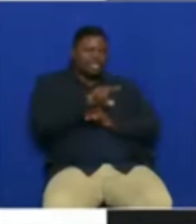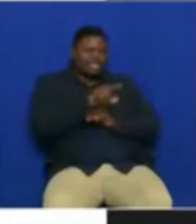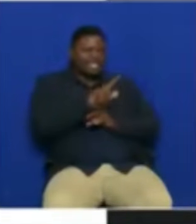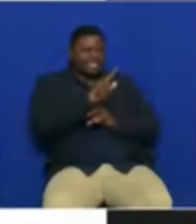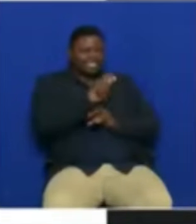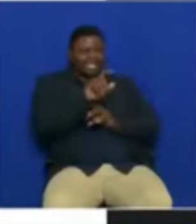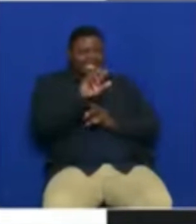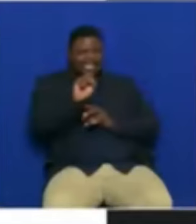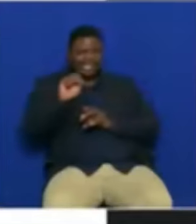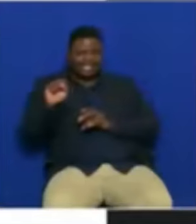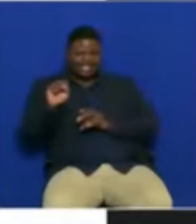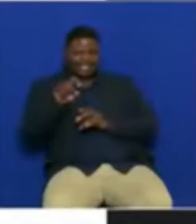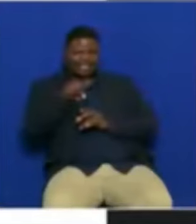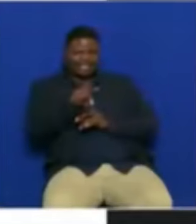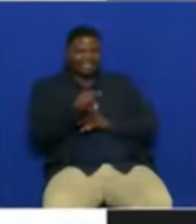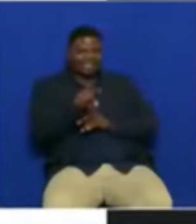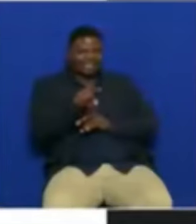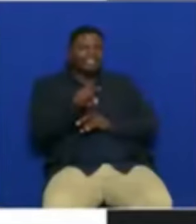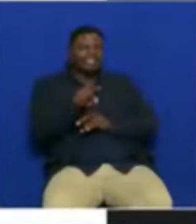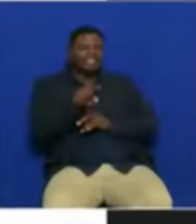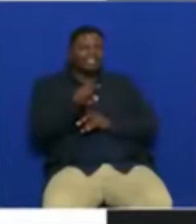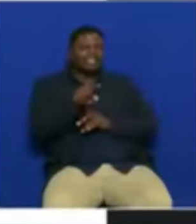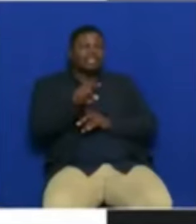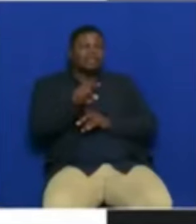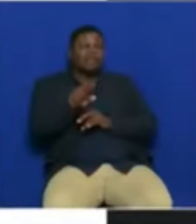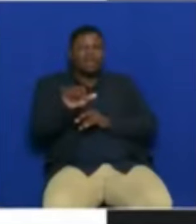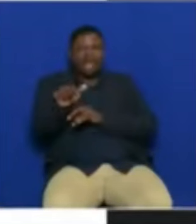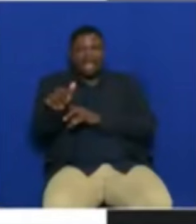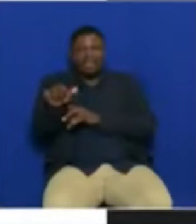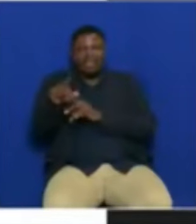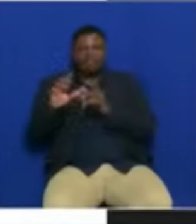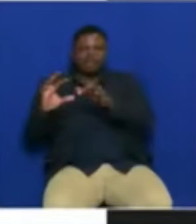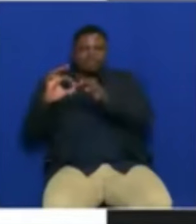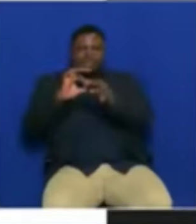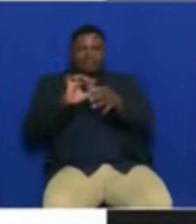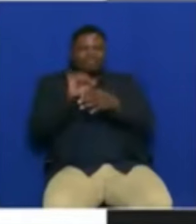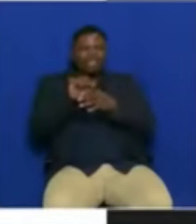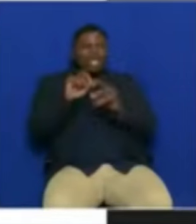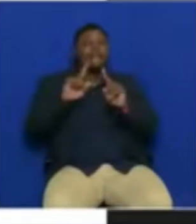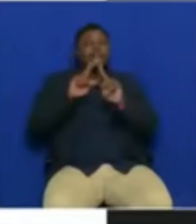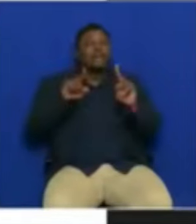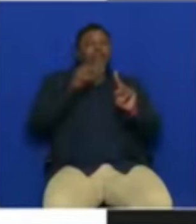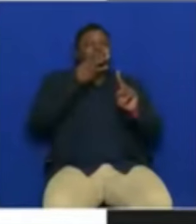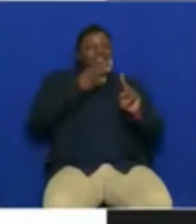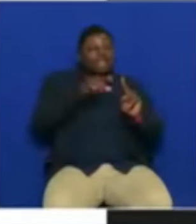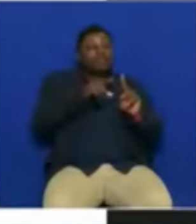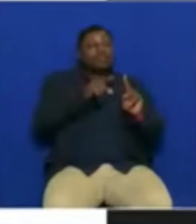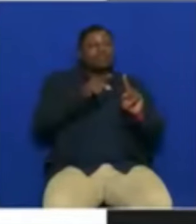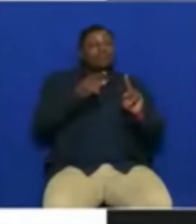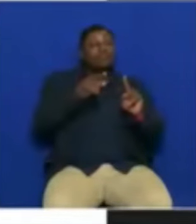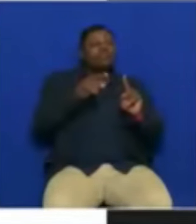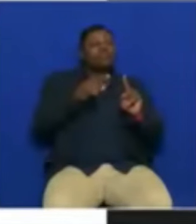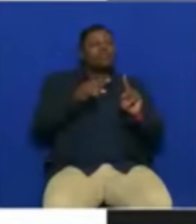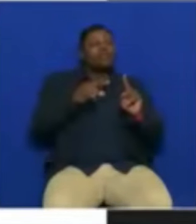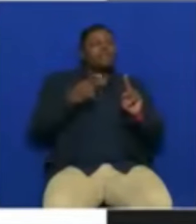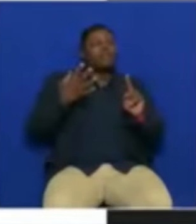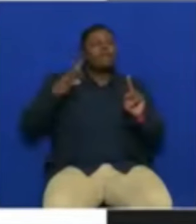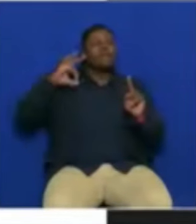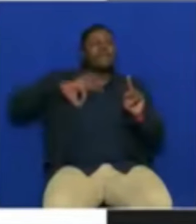component. That's what I meant there. Okay, and the undue advantage she received, what is that